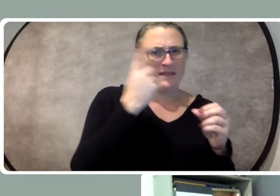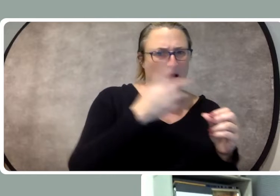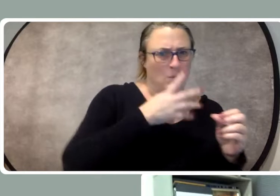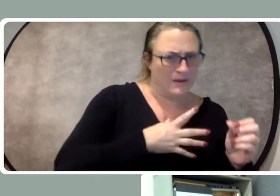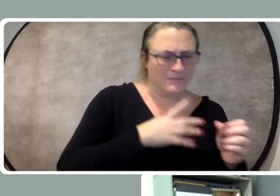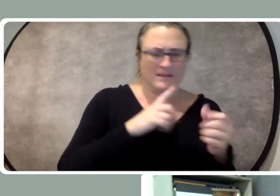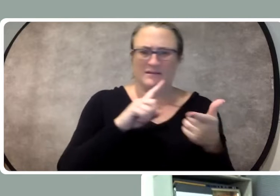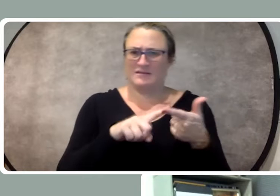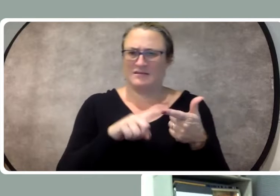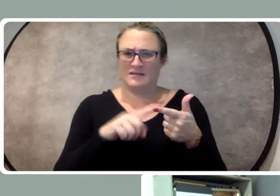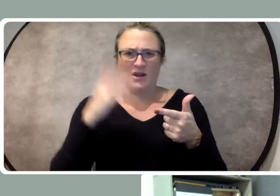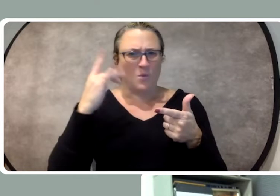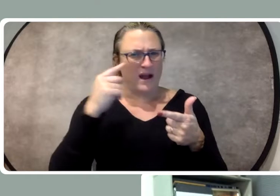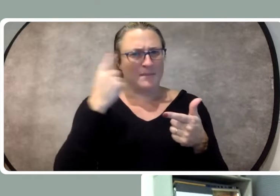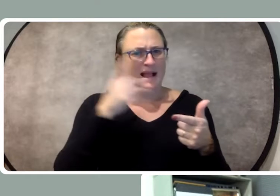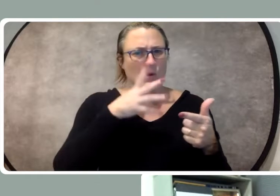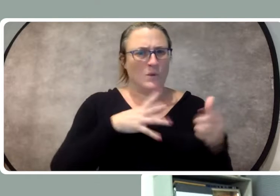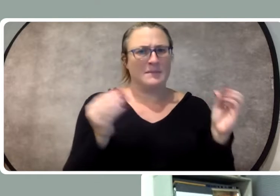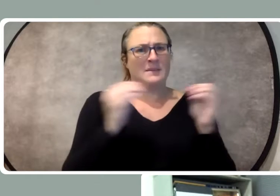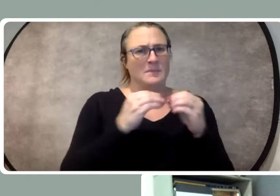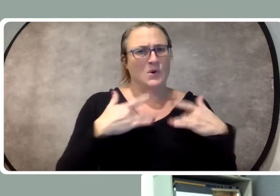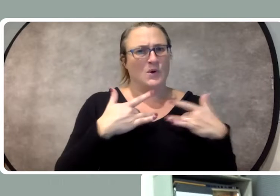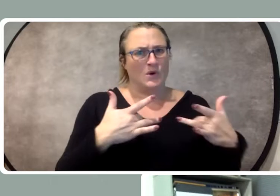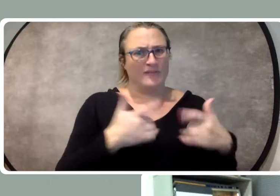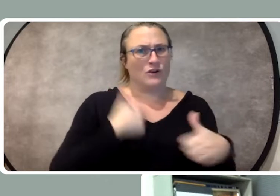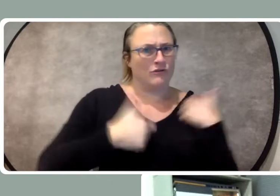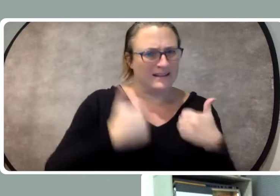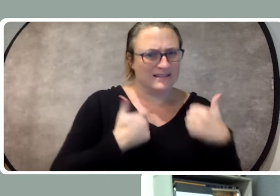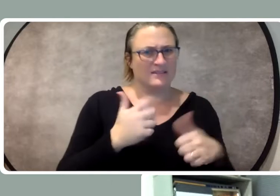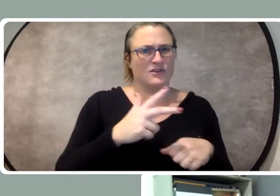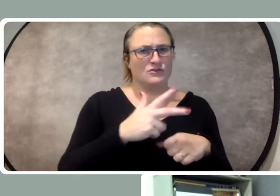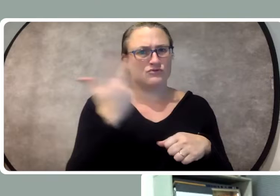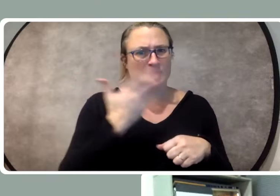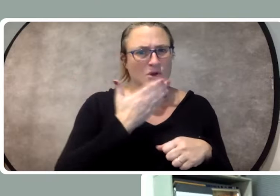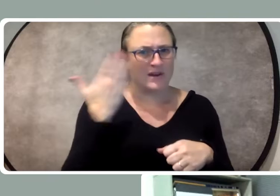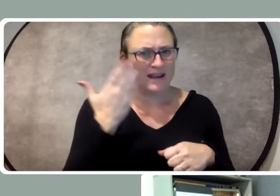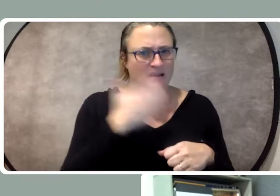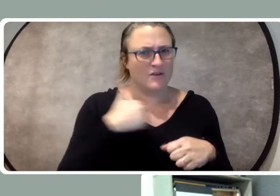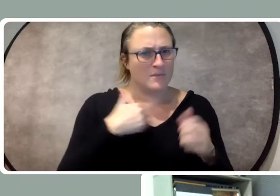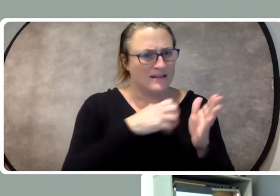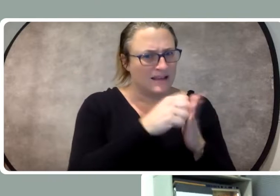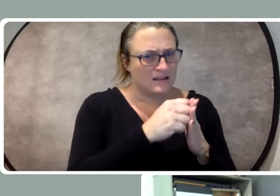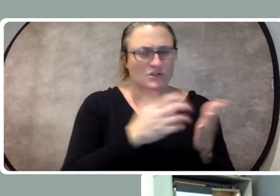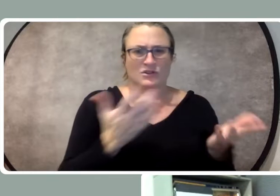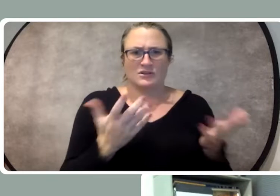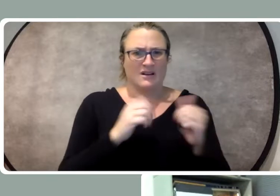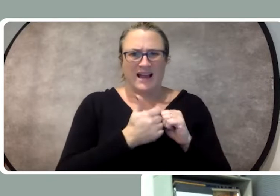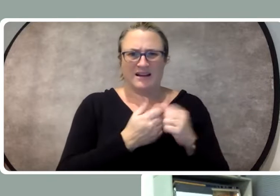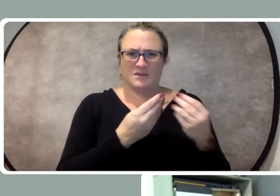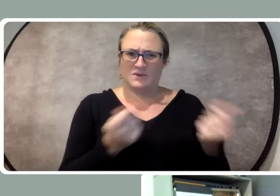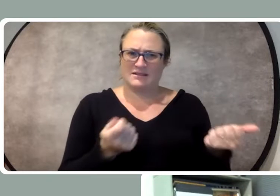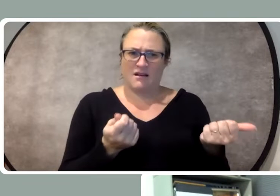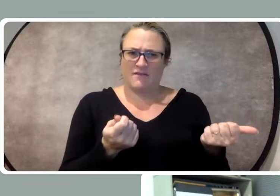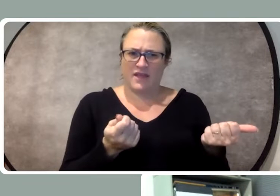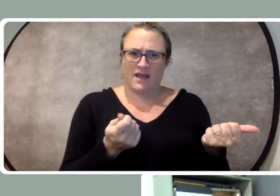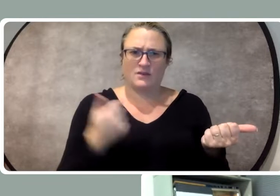have a higher incidence of developing more aggressive triple negative breast cancer? And what can we do about that as a